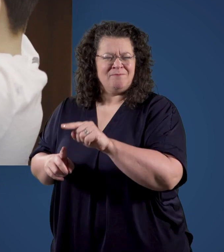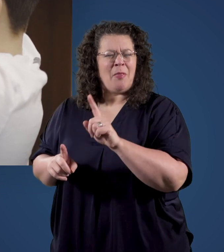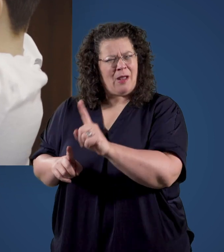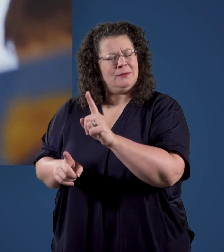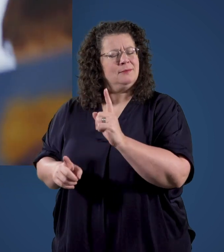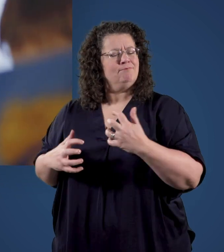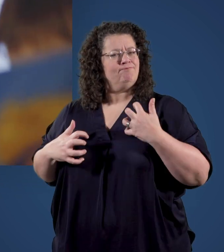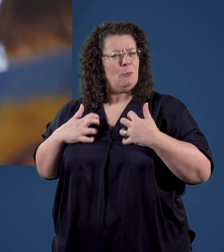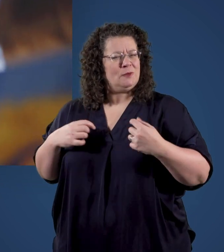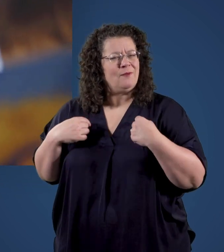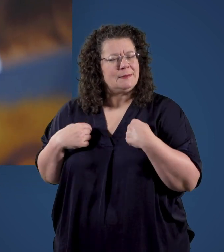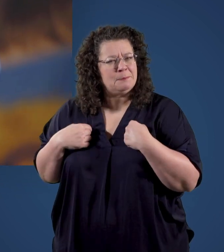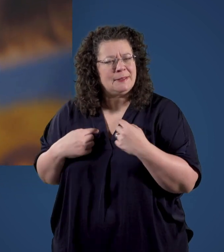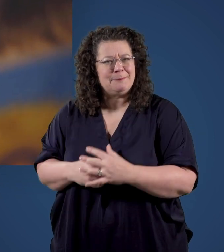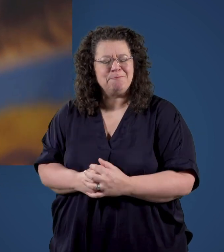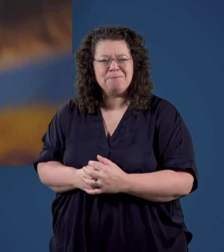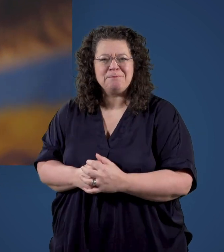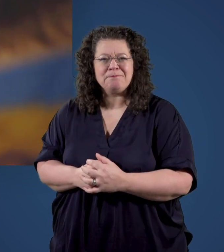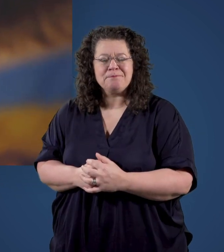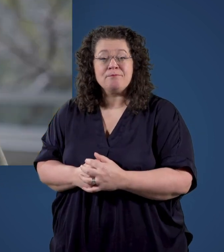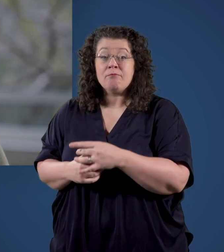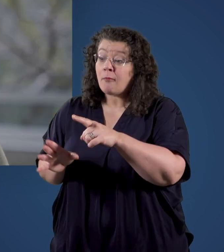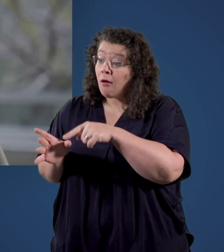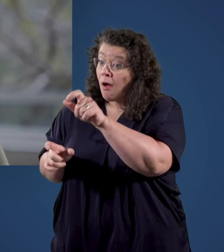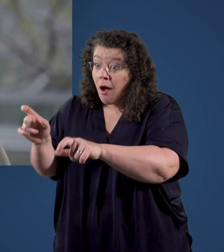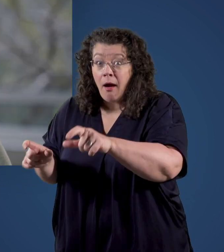life. And this is what motivates me when I see